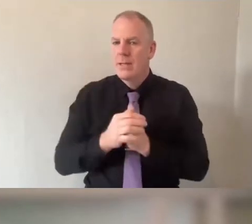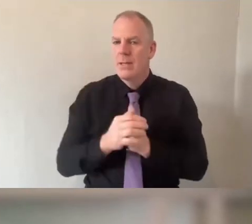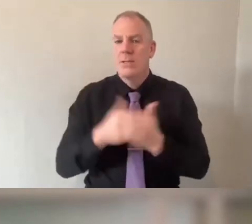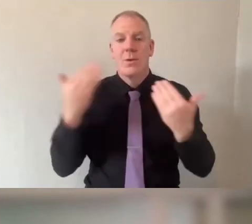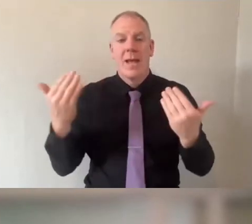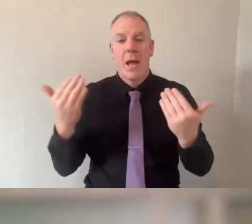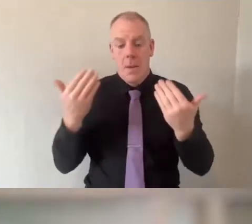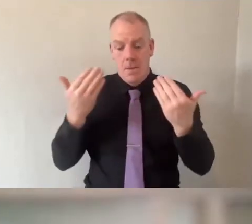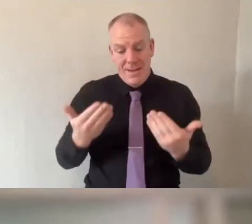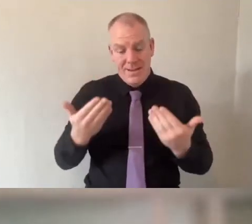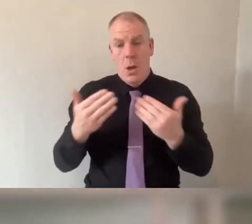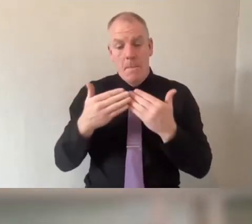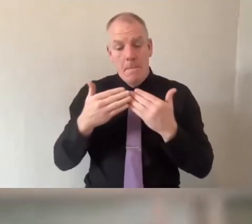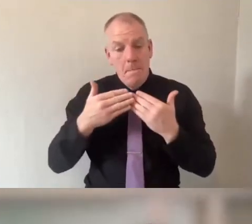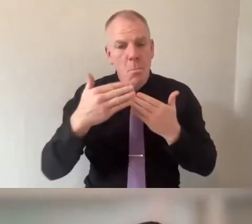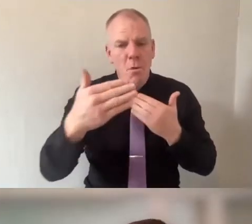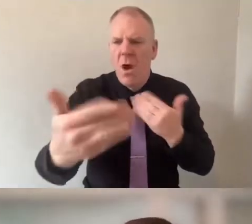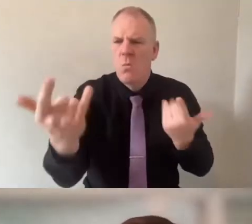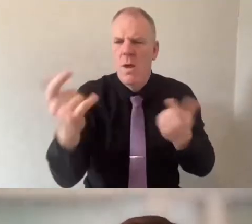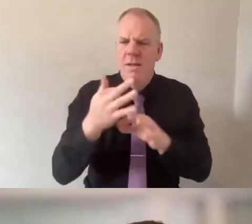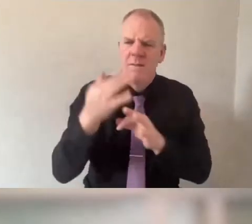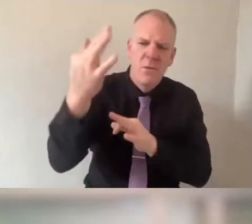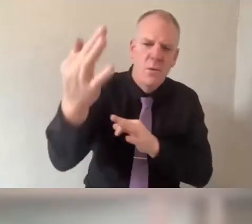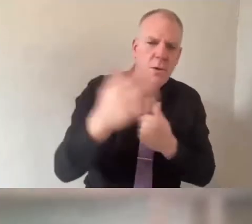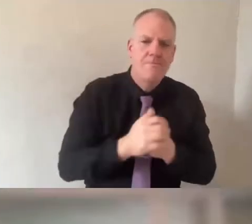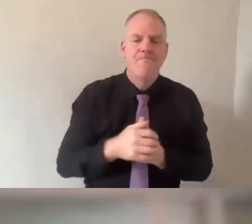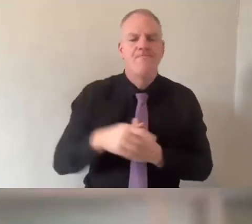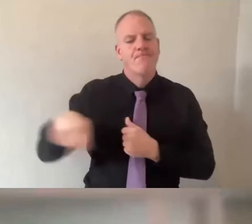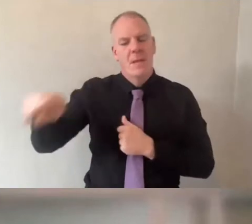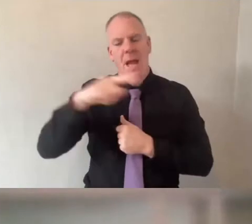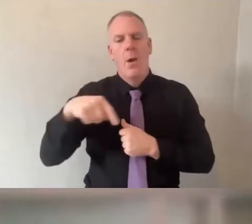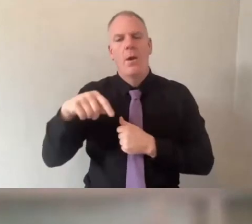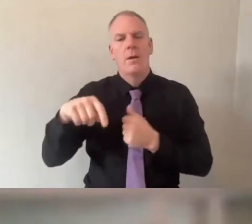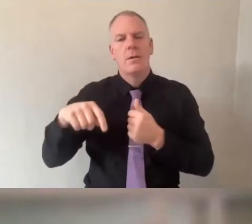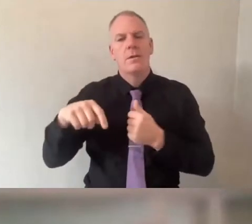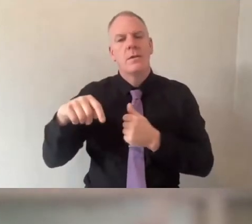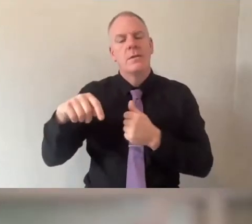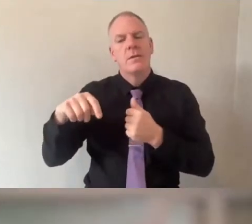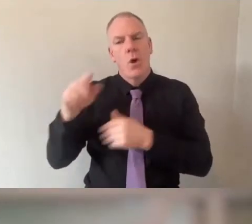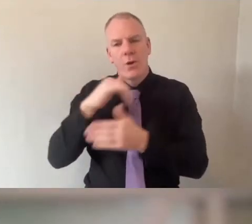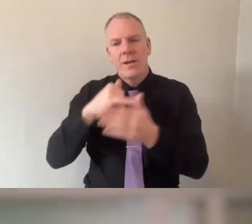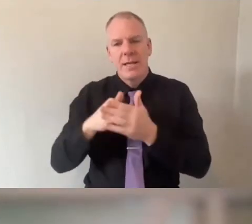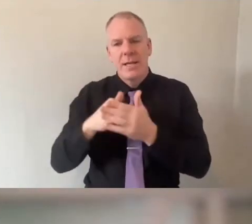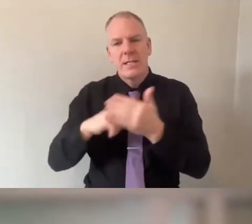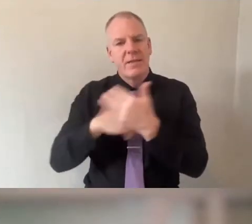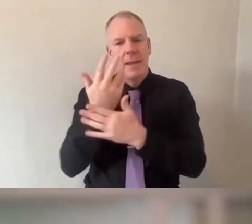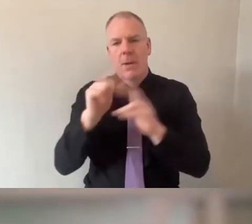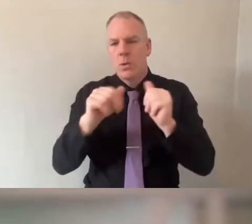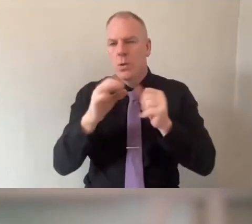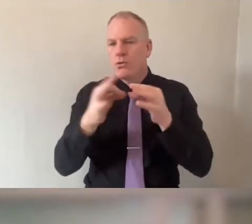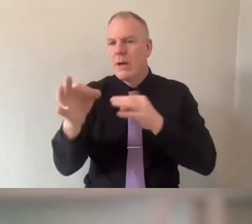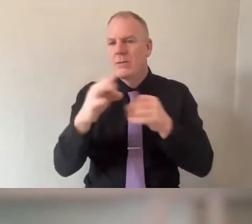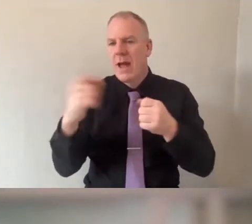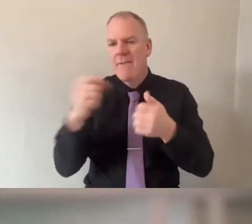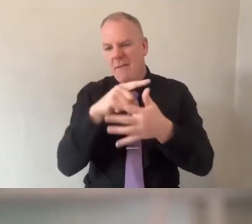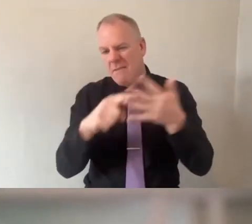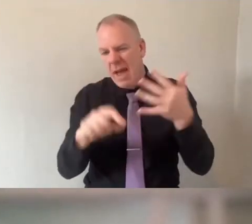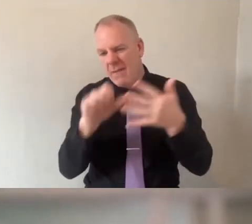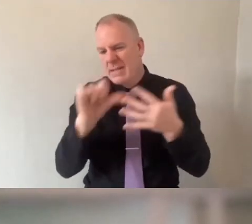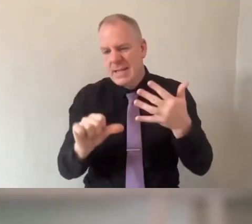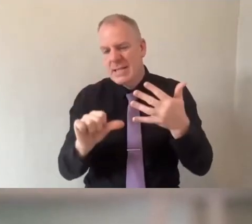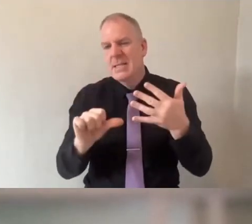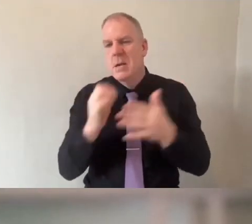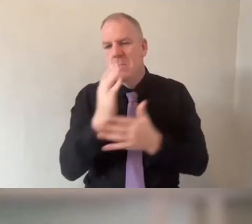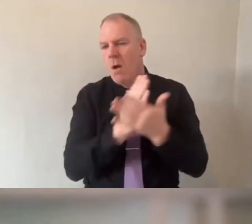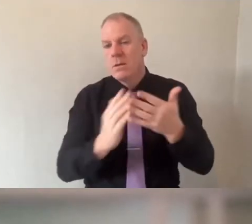forward? Well, we are also developing a new organisational strategy, and there are five or six important parts of that strategy. The